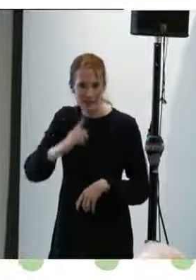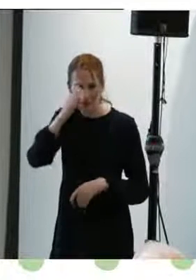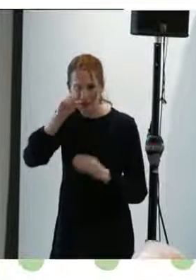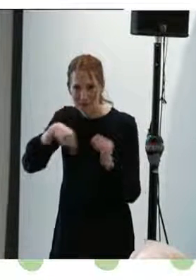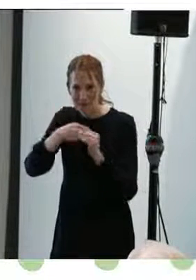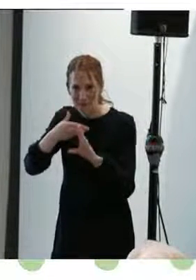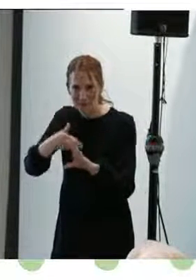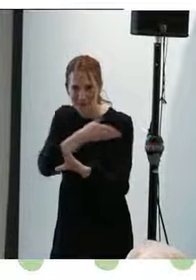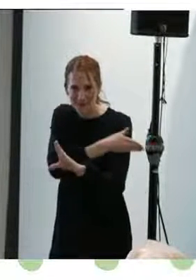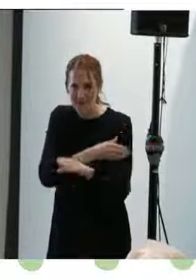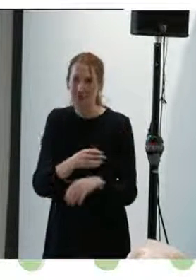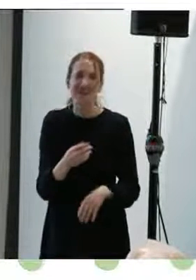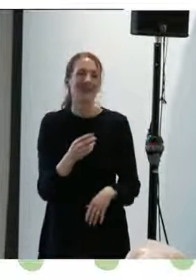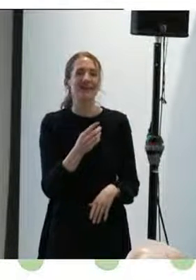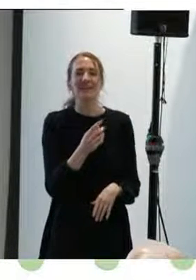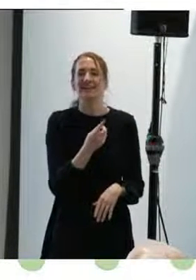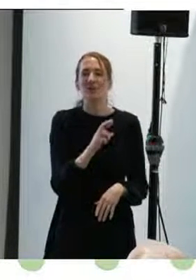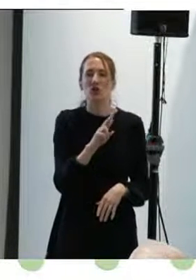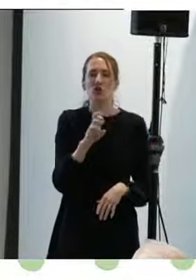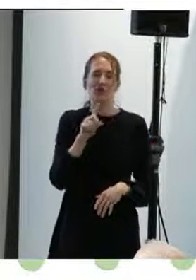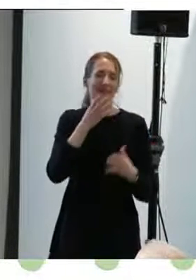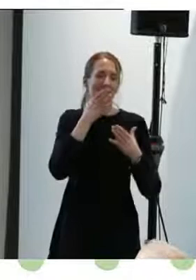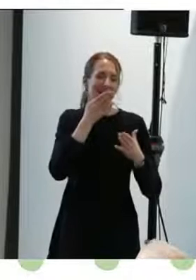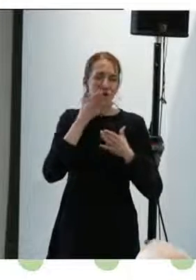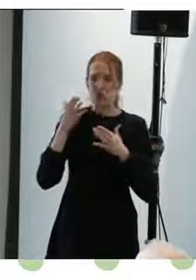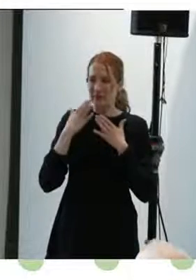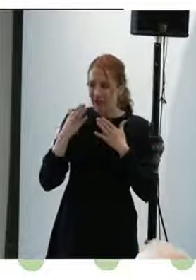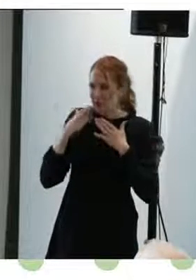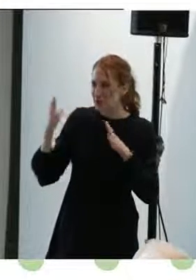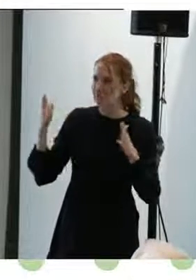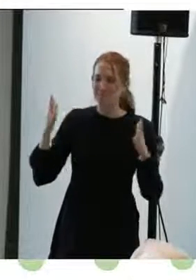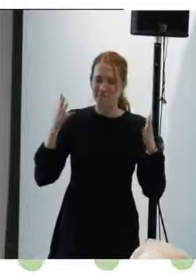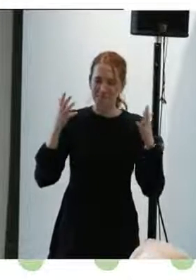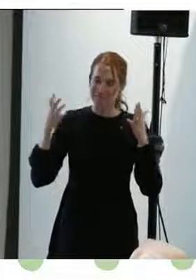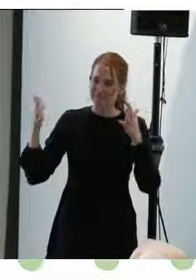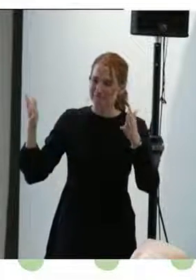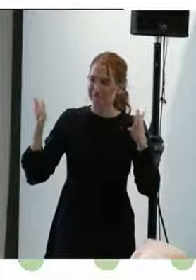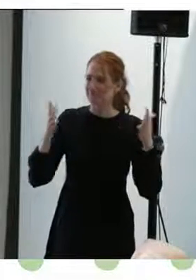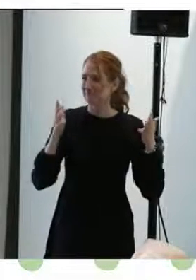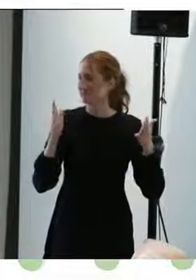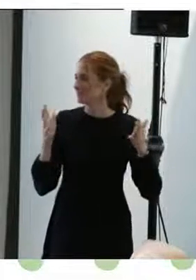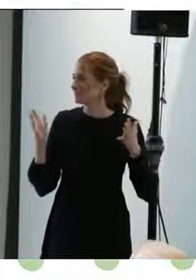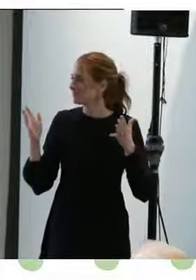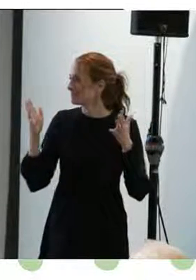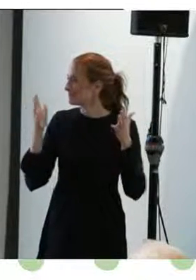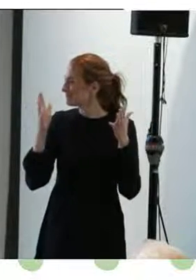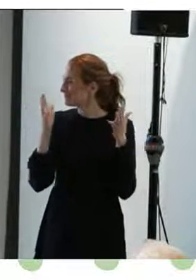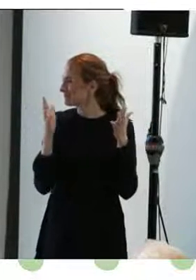yeah. Thank you. Thank you. Thank you. Thank you.